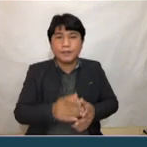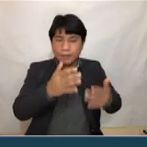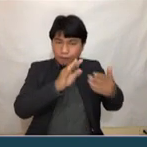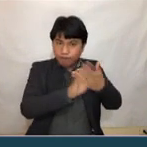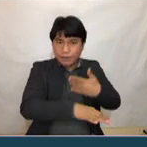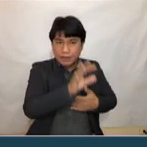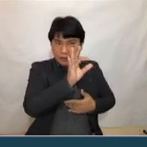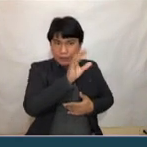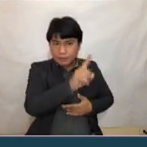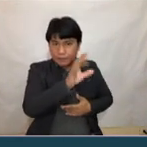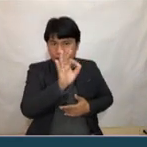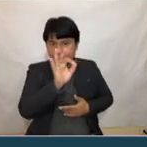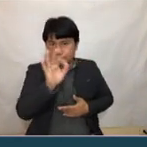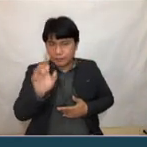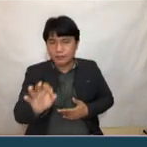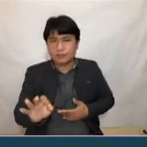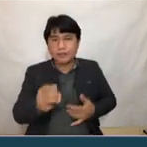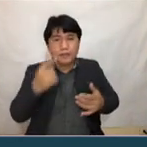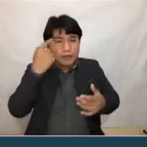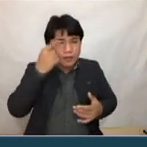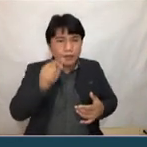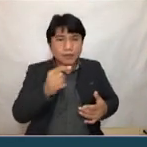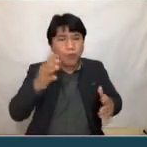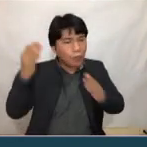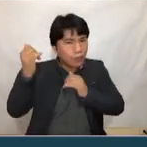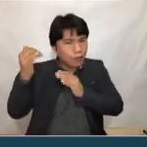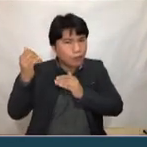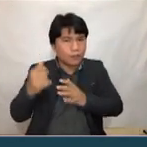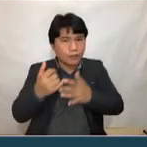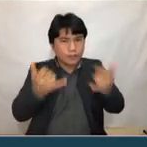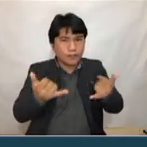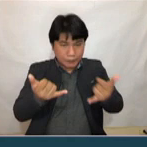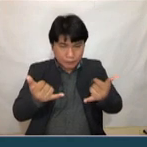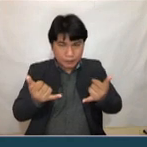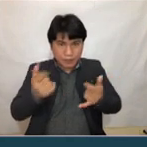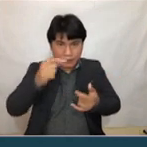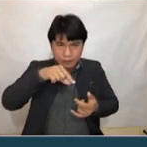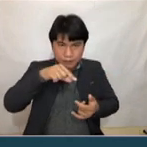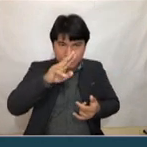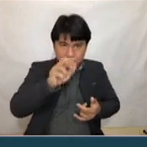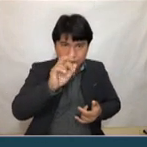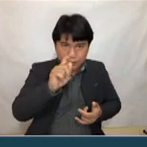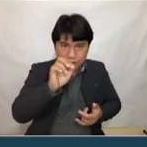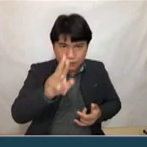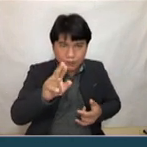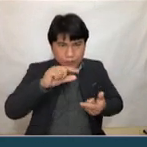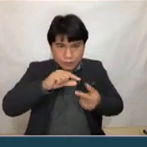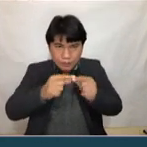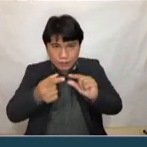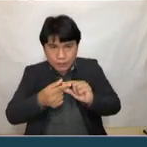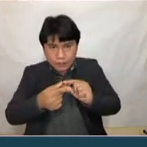1999. So that's unfortunate for us, and we hope that this quarter, the one essentially linked to the